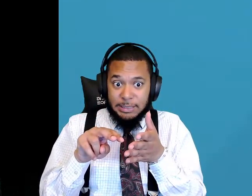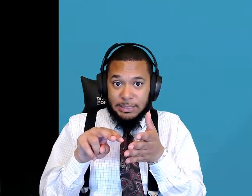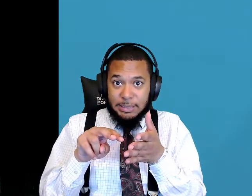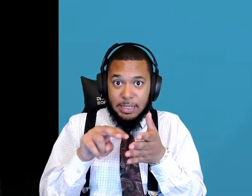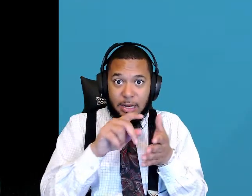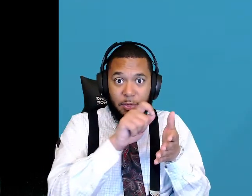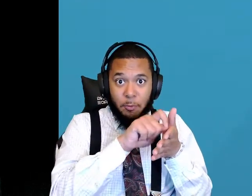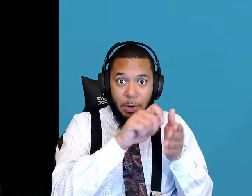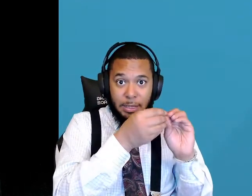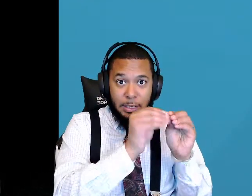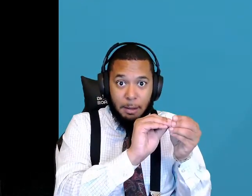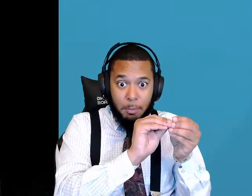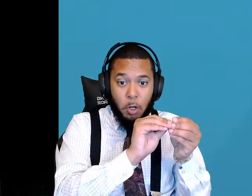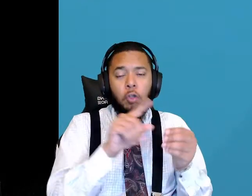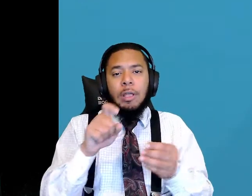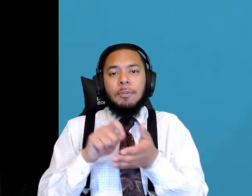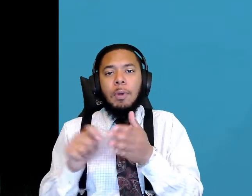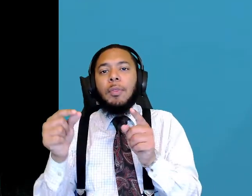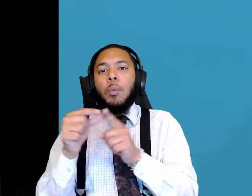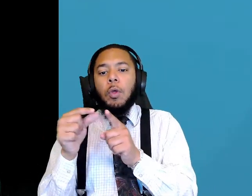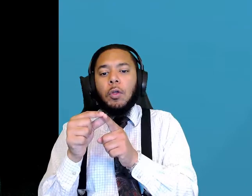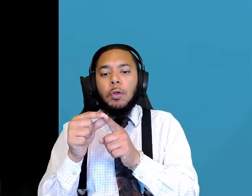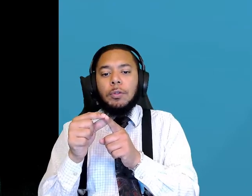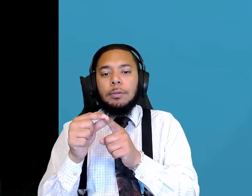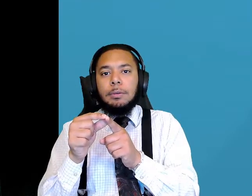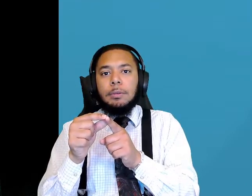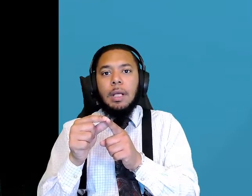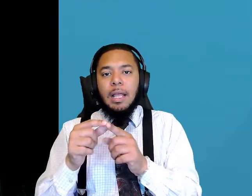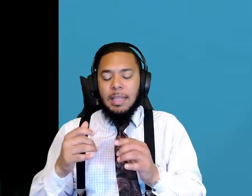words. And then there's a little space down here for a memo,